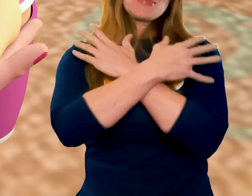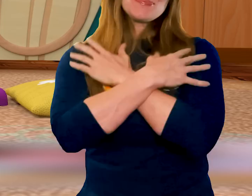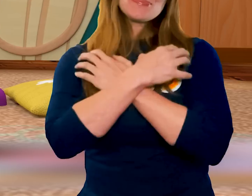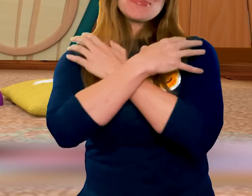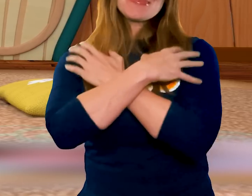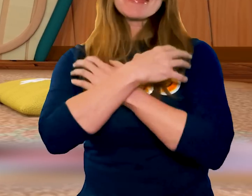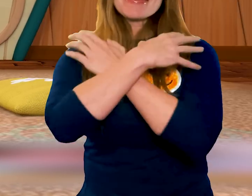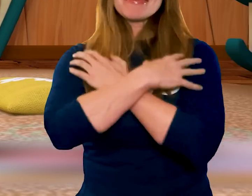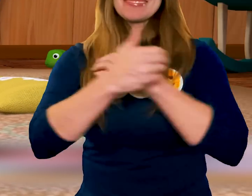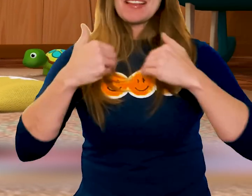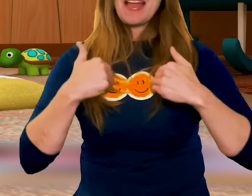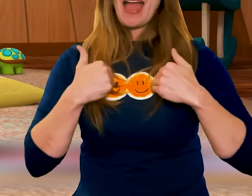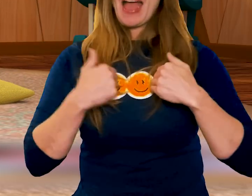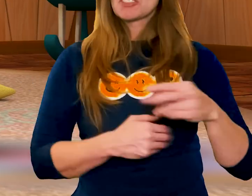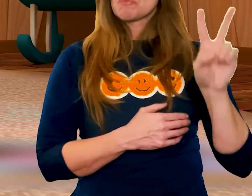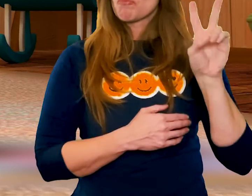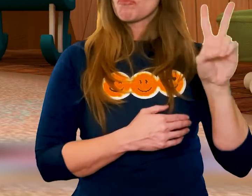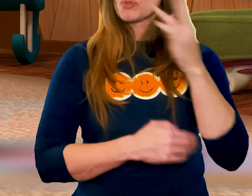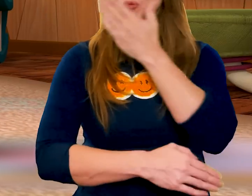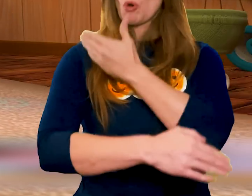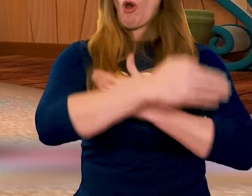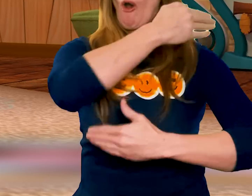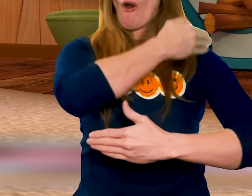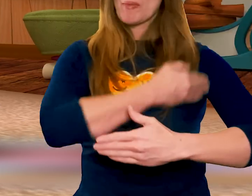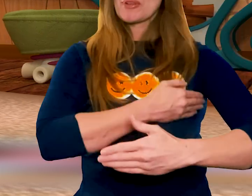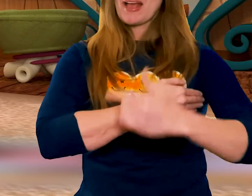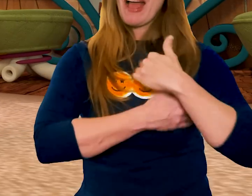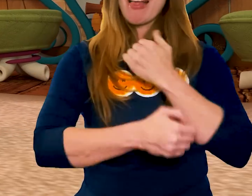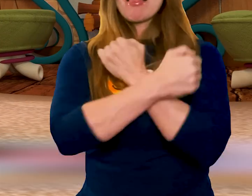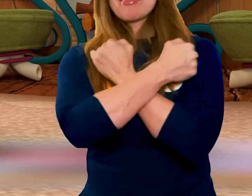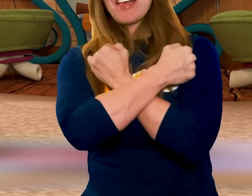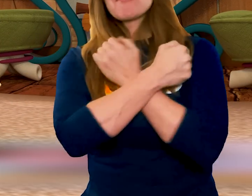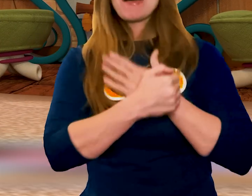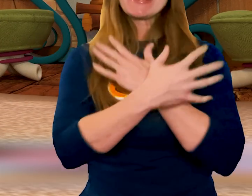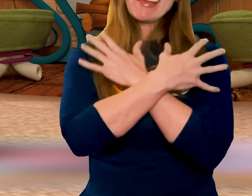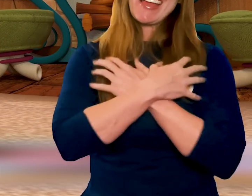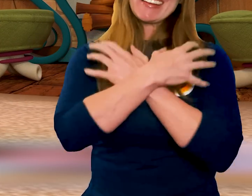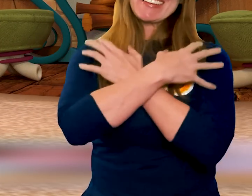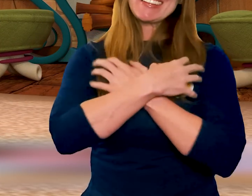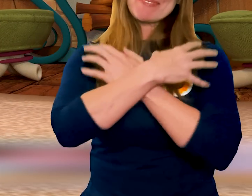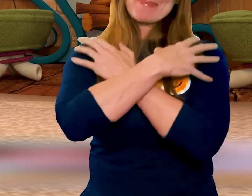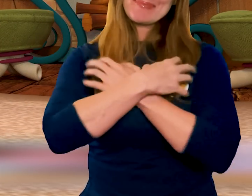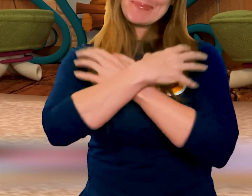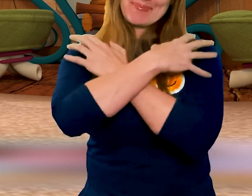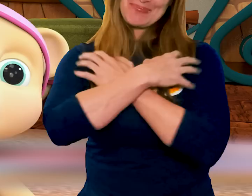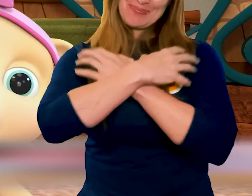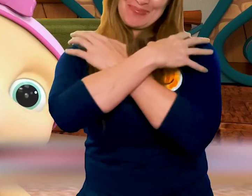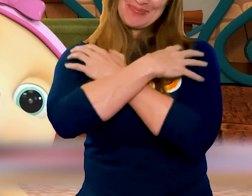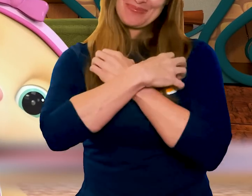two arms my teddy bear has two arms I love my